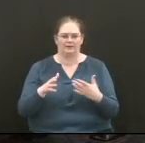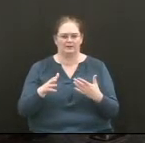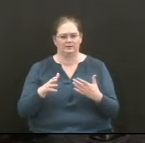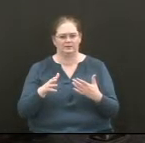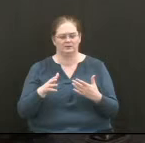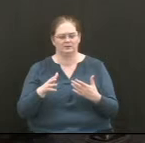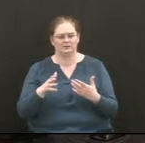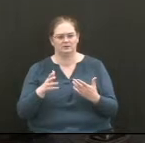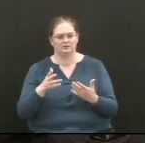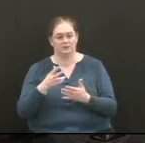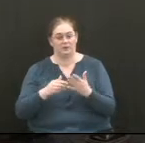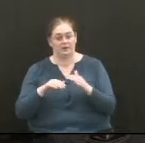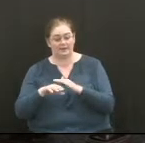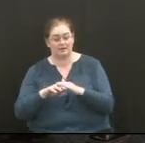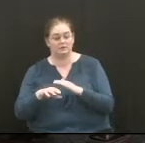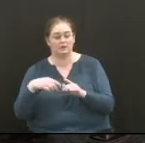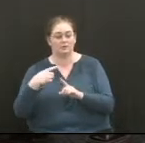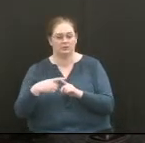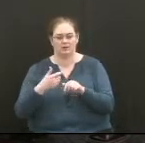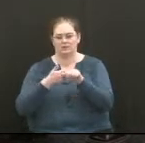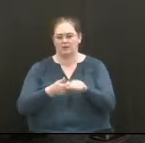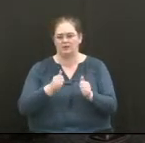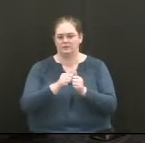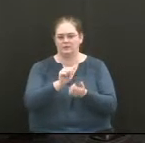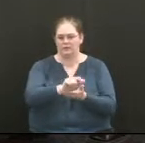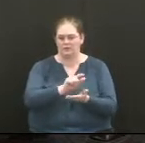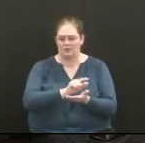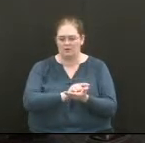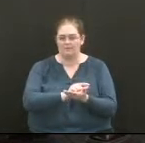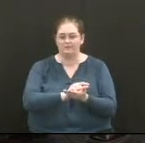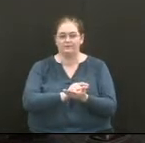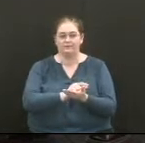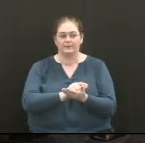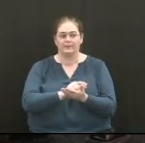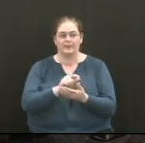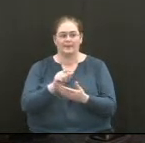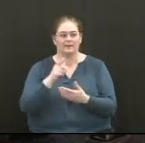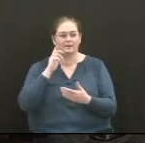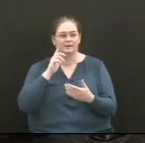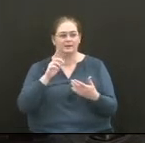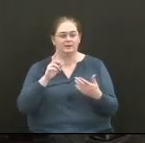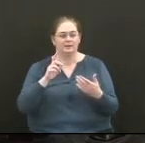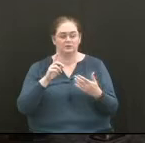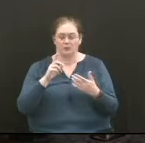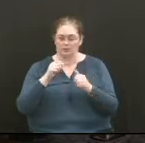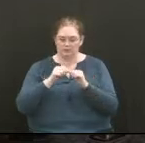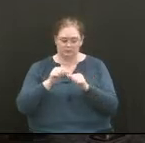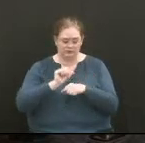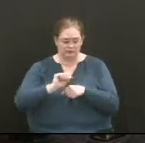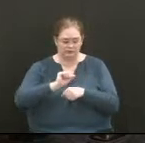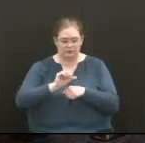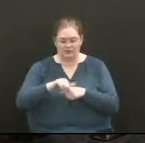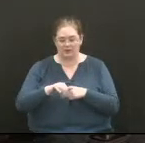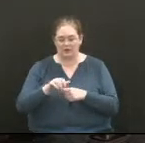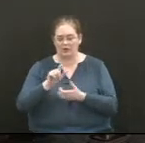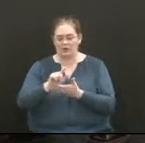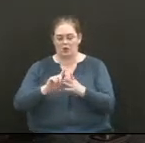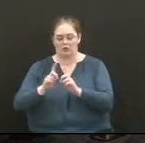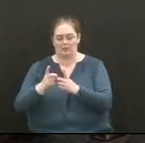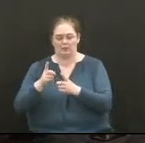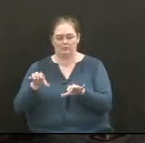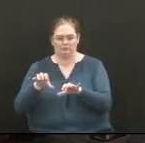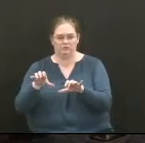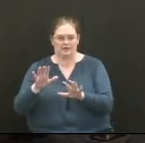both accessible and also complies with the law. Ginger Hardwick, who's been working on these issues in the Law Department, has agreed to take over